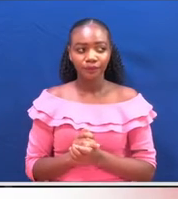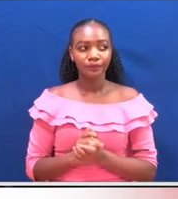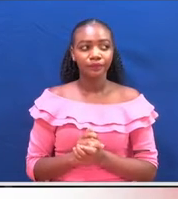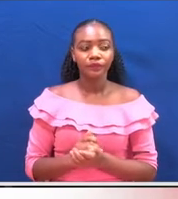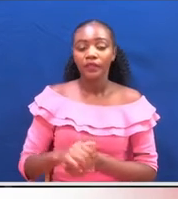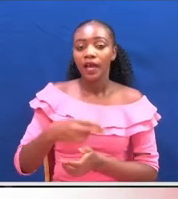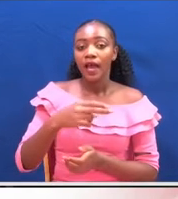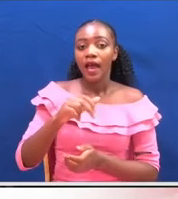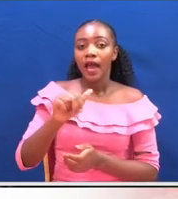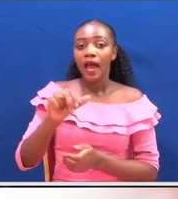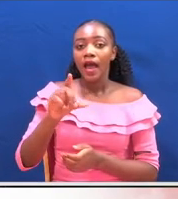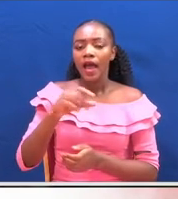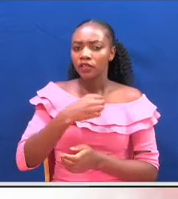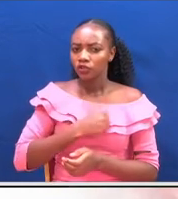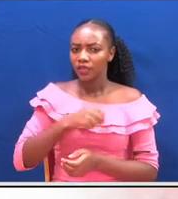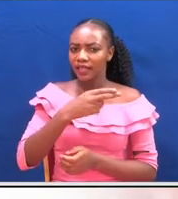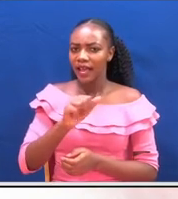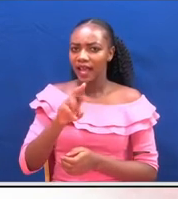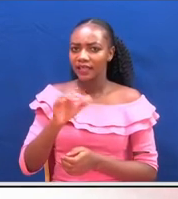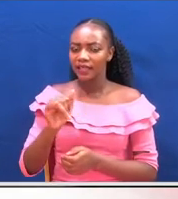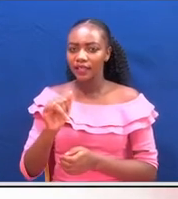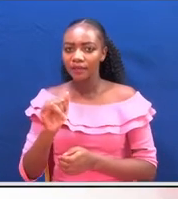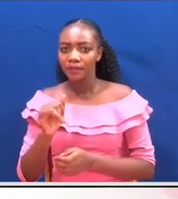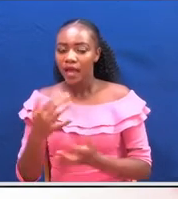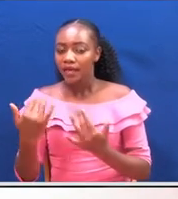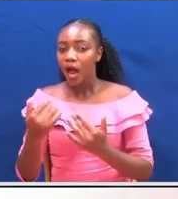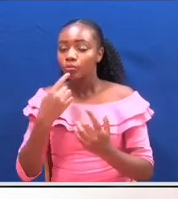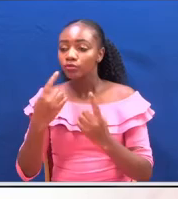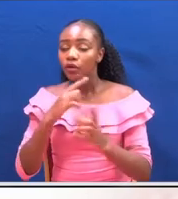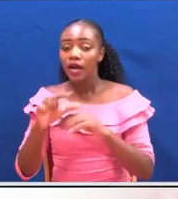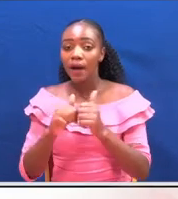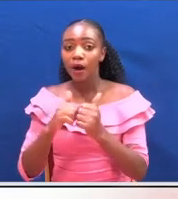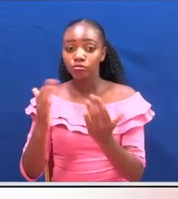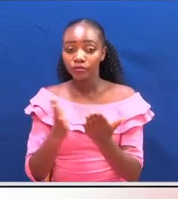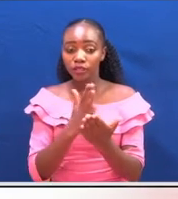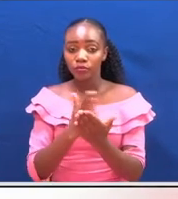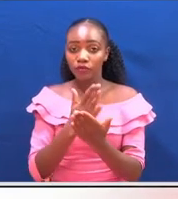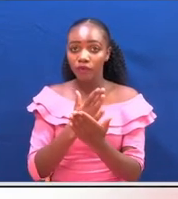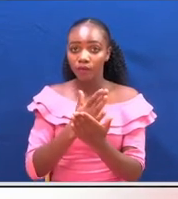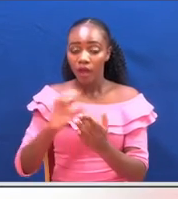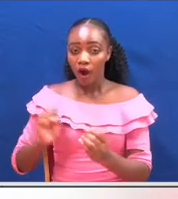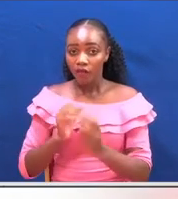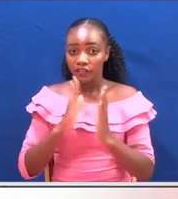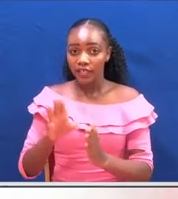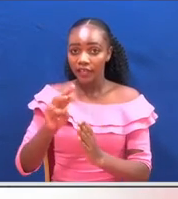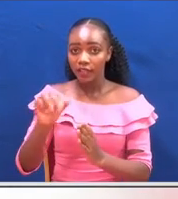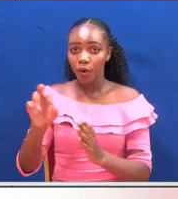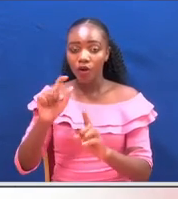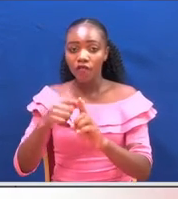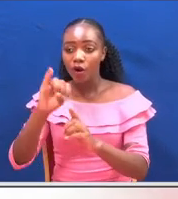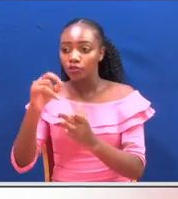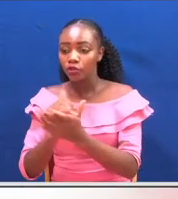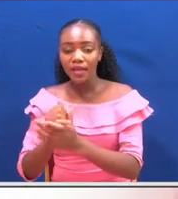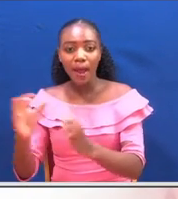Hedwig Ongundi has halted the removal of nominated Senator Isaac Mwaura from the Jubilee Party membership. In